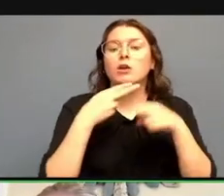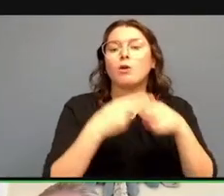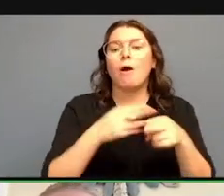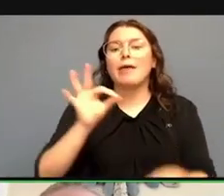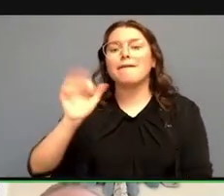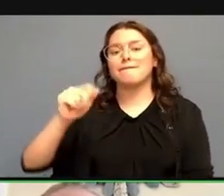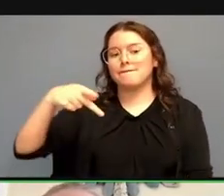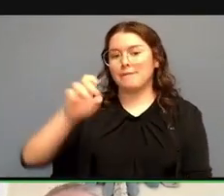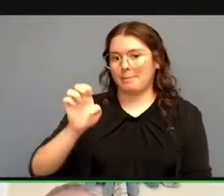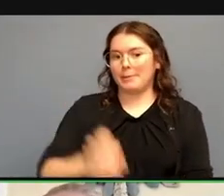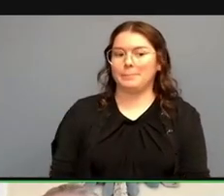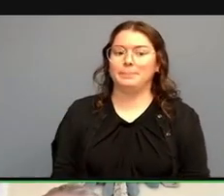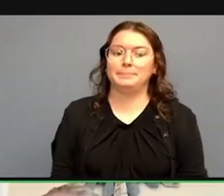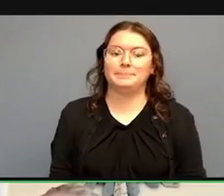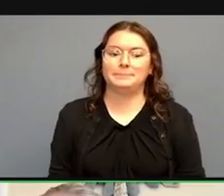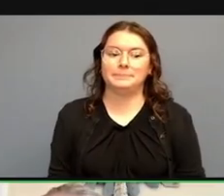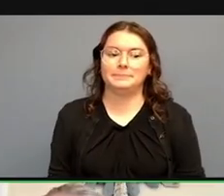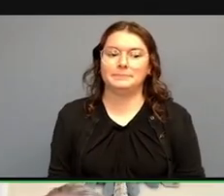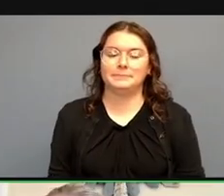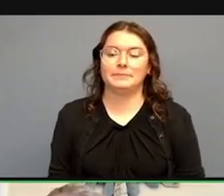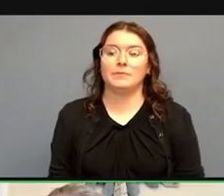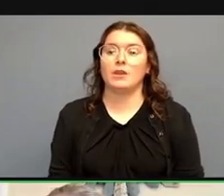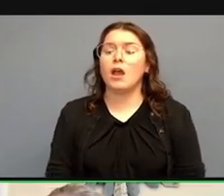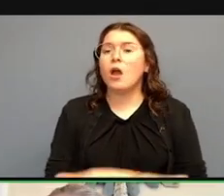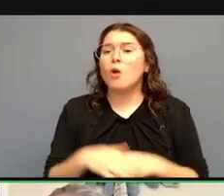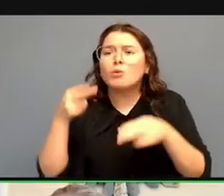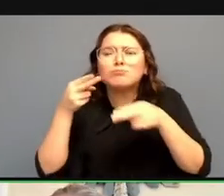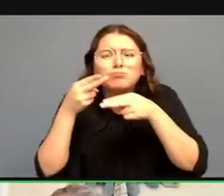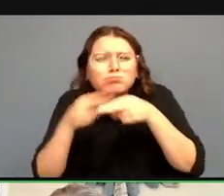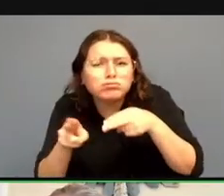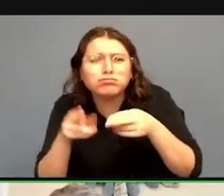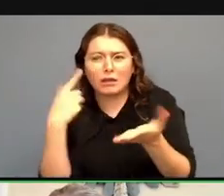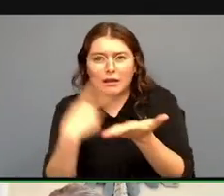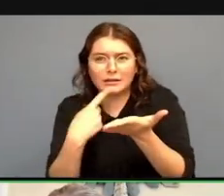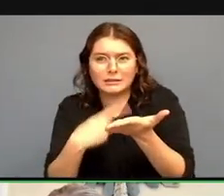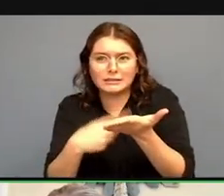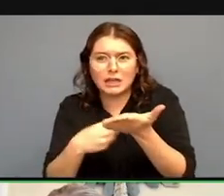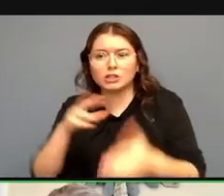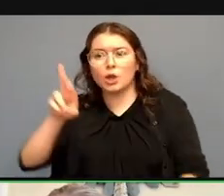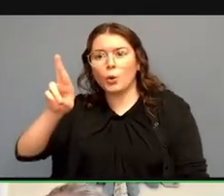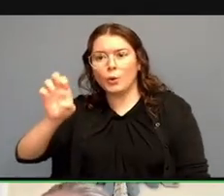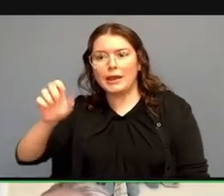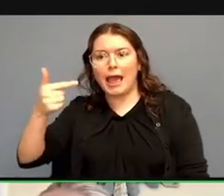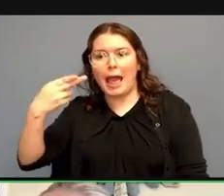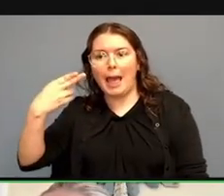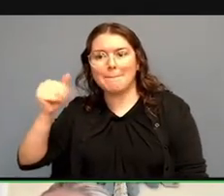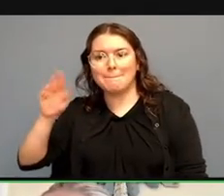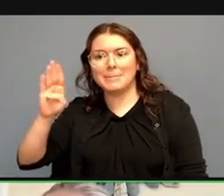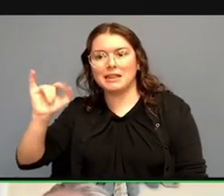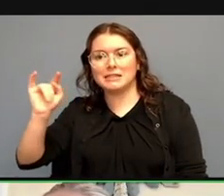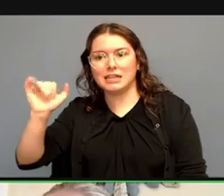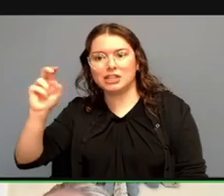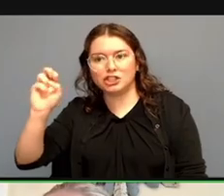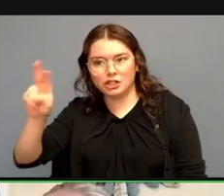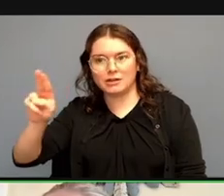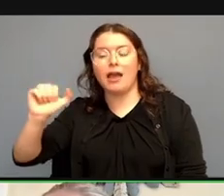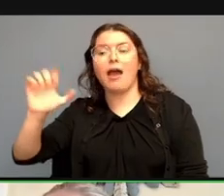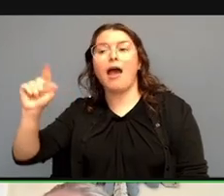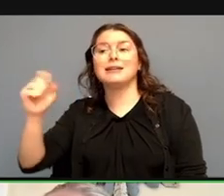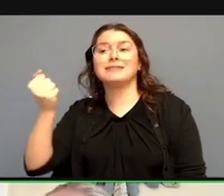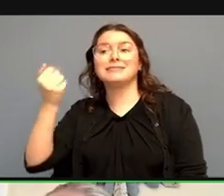FAPE. We're going to briefly discuss the Rehabilitation Act of 1973